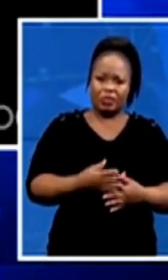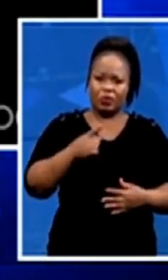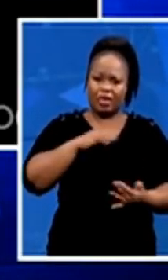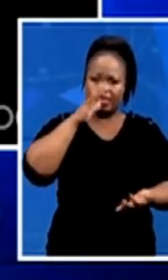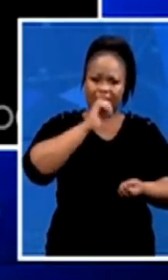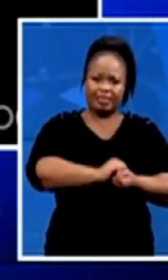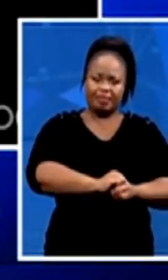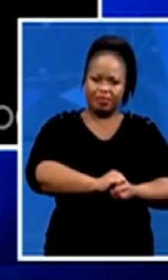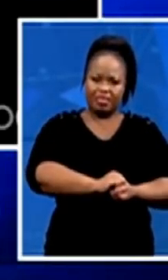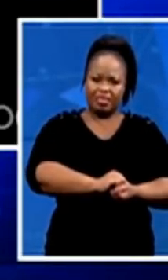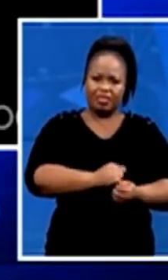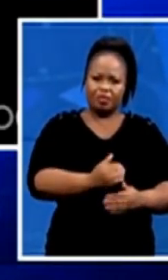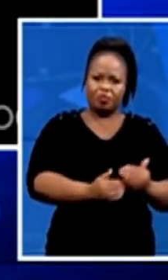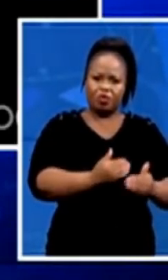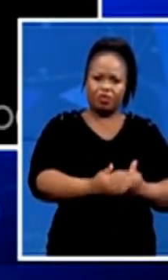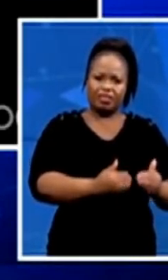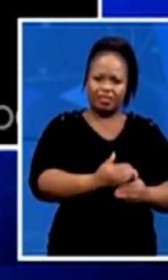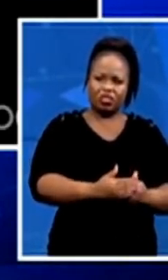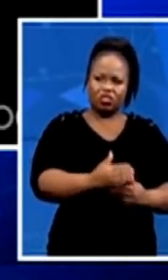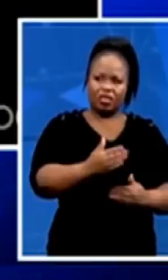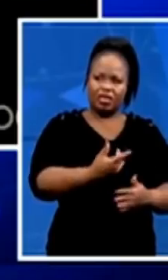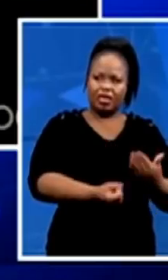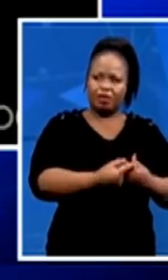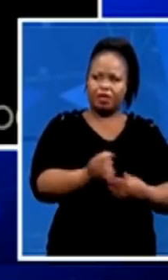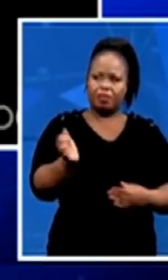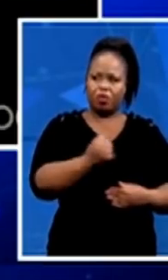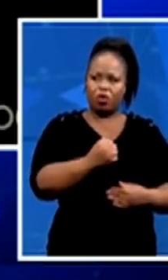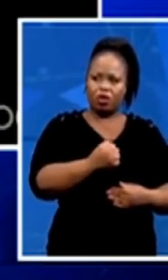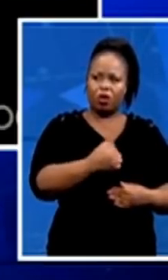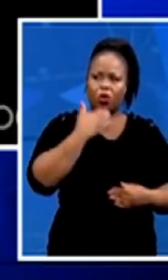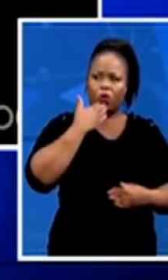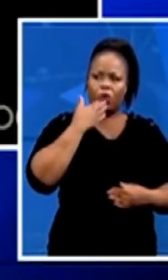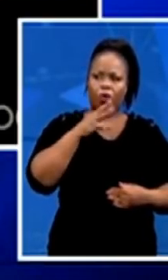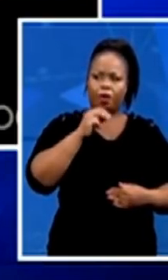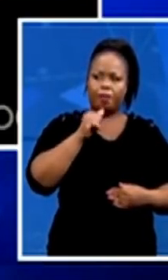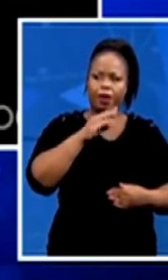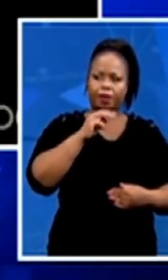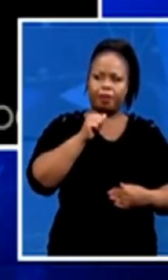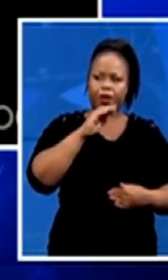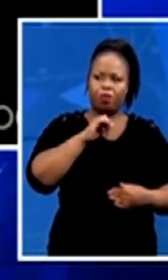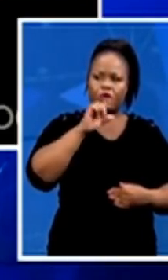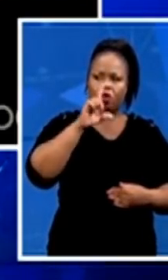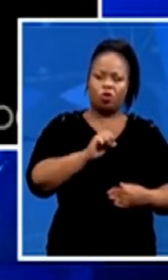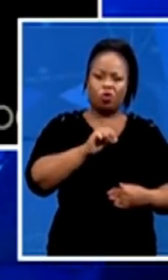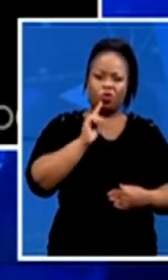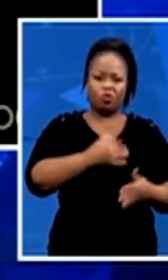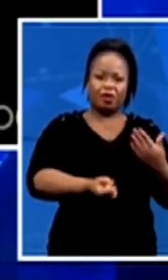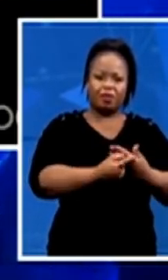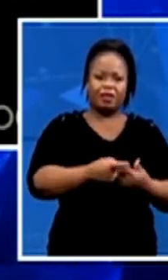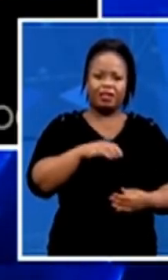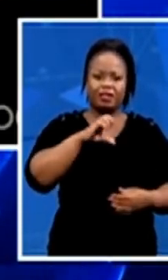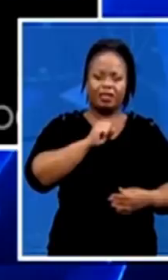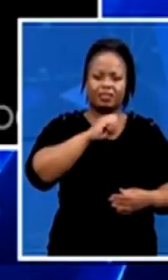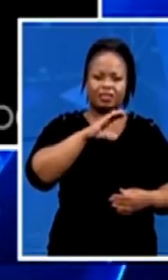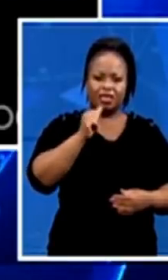procedure employed. I'm talking about Mama Bolo now. And in this case, what the SCA did was, in giving judgment on the challenge on